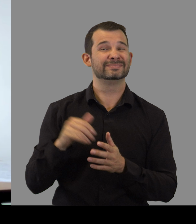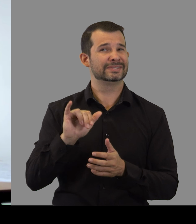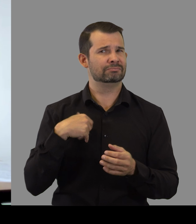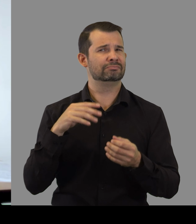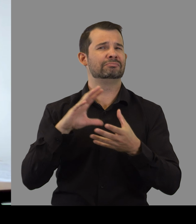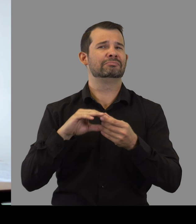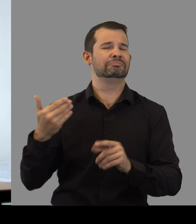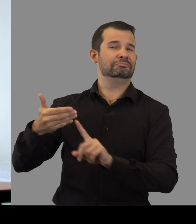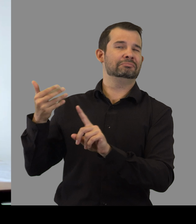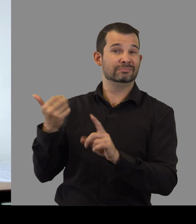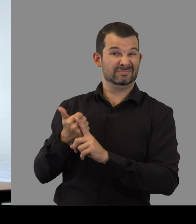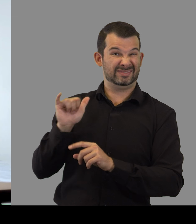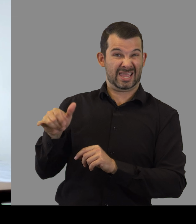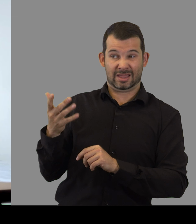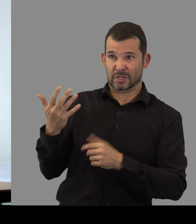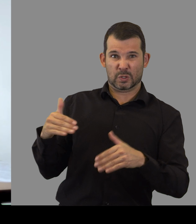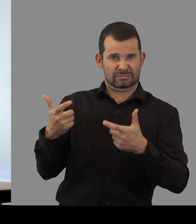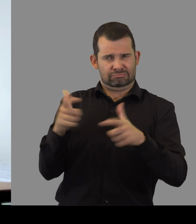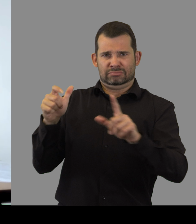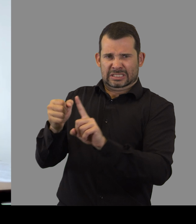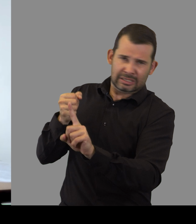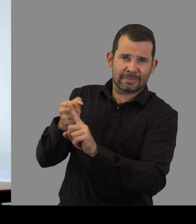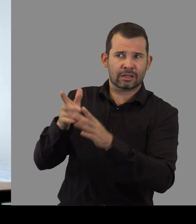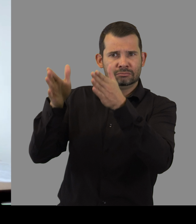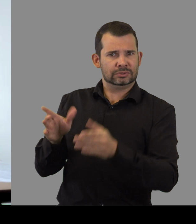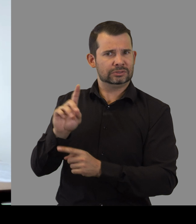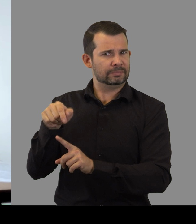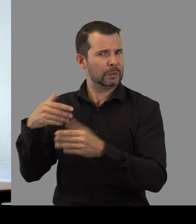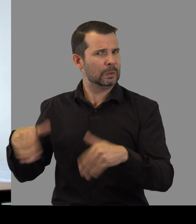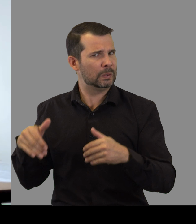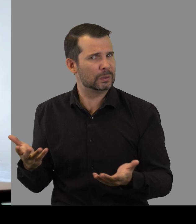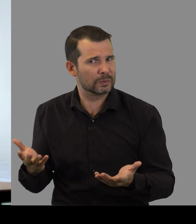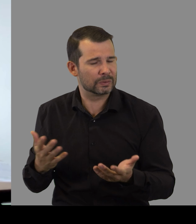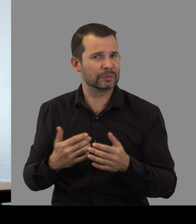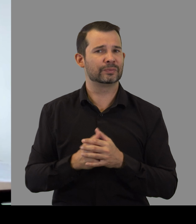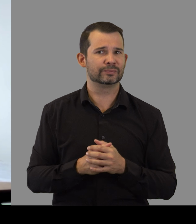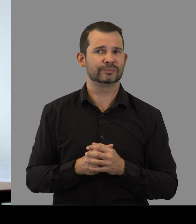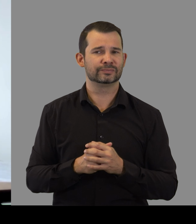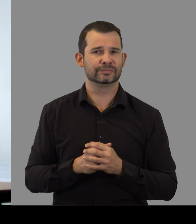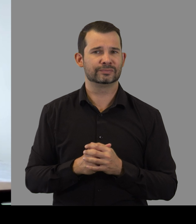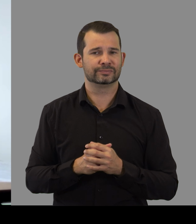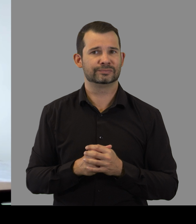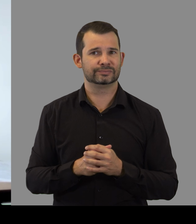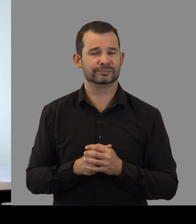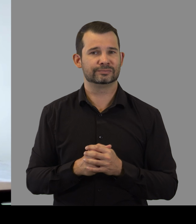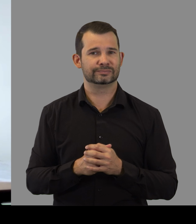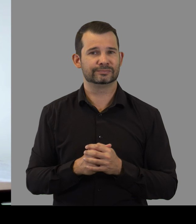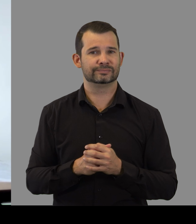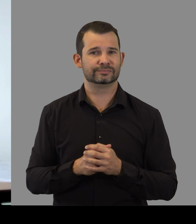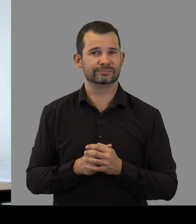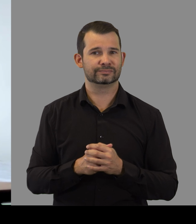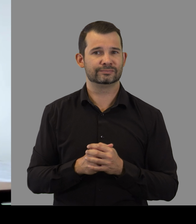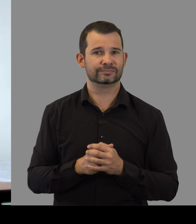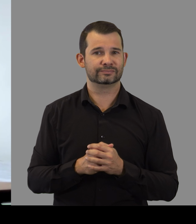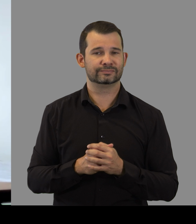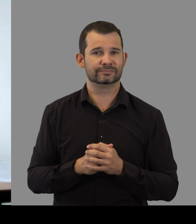these are, like I said, this is something that is significantly impacting an individual with a disability.